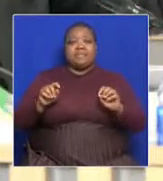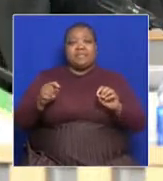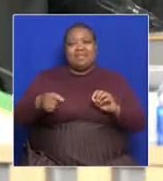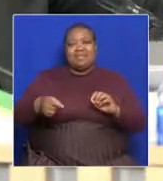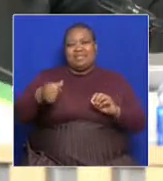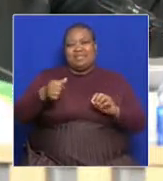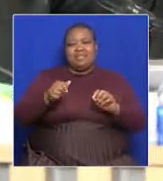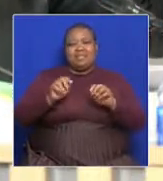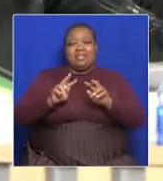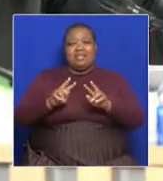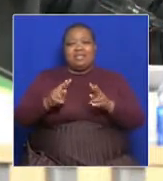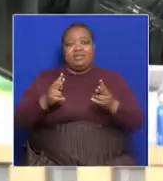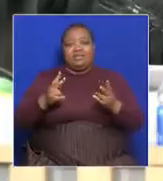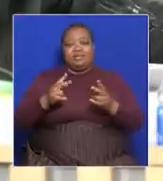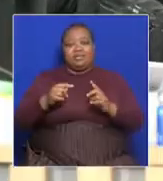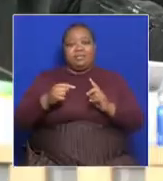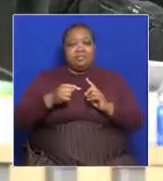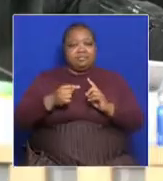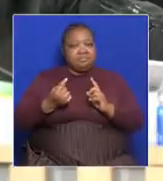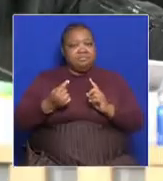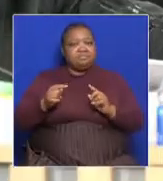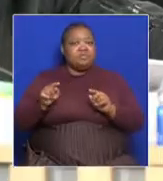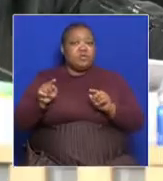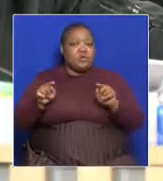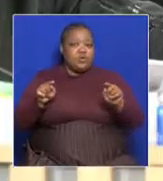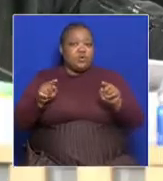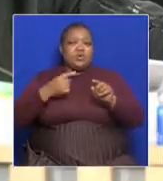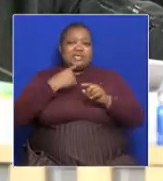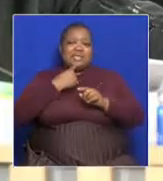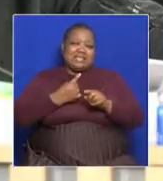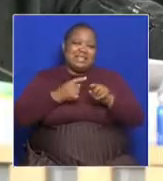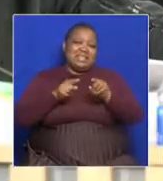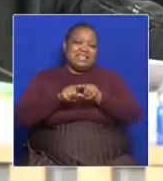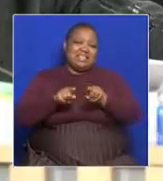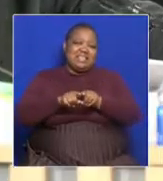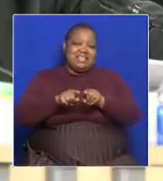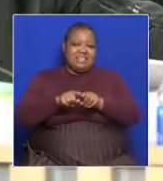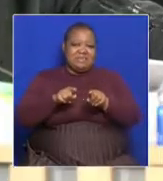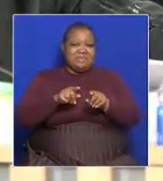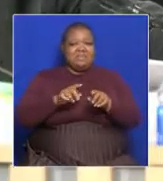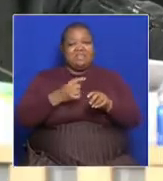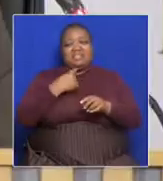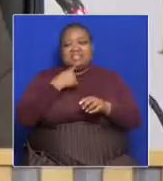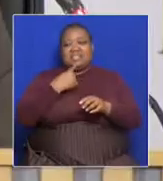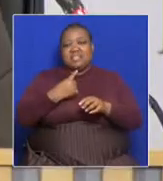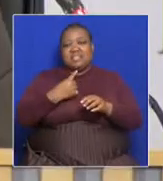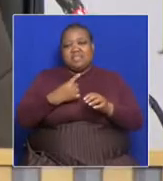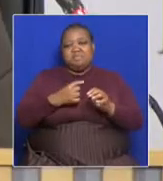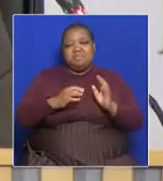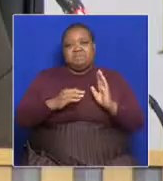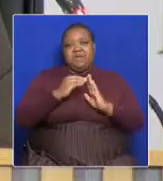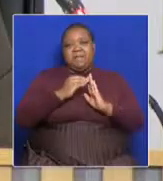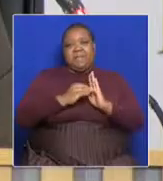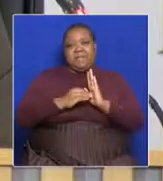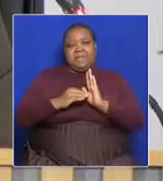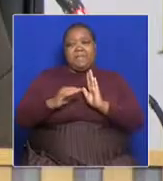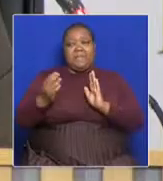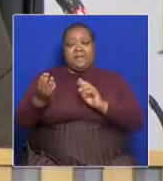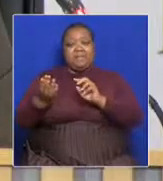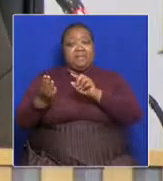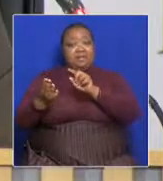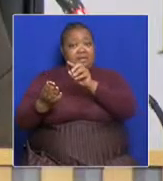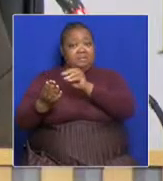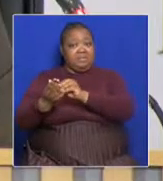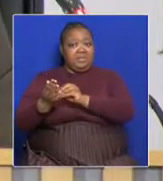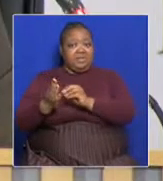you seem to say the same thing, you're saying it differently. My problem is, he says you told